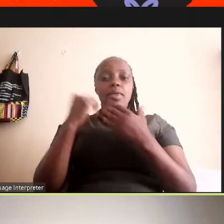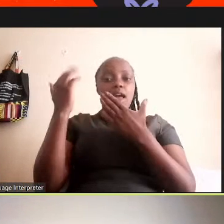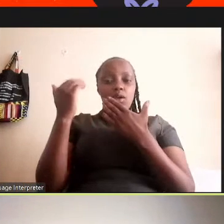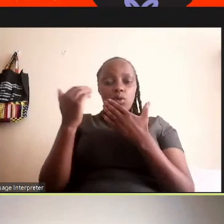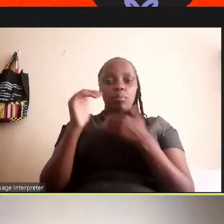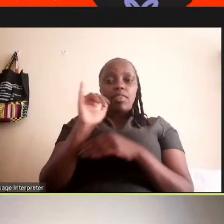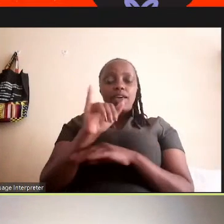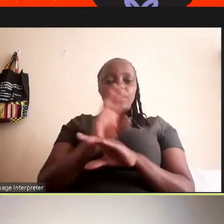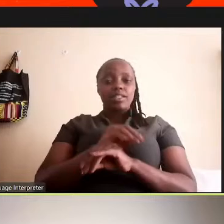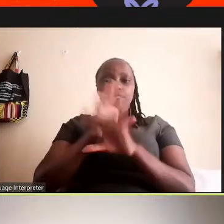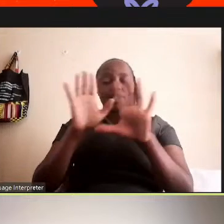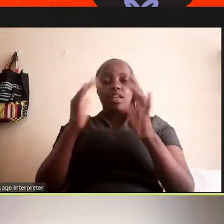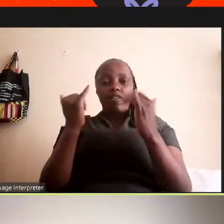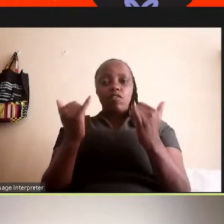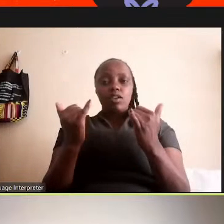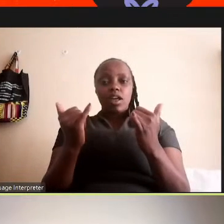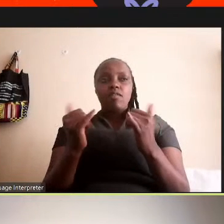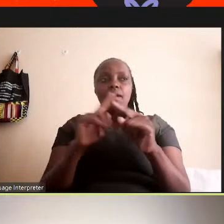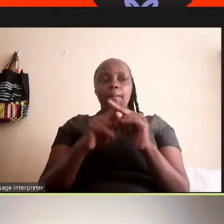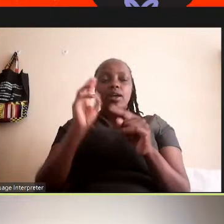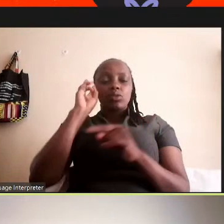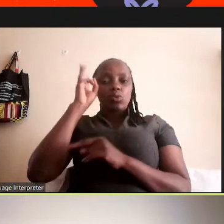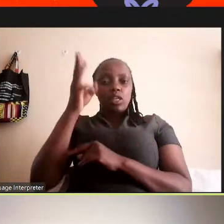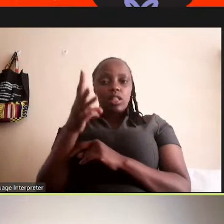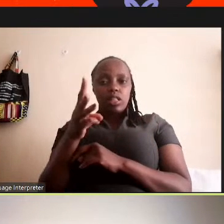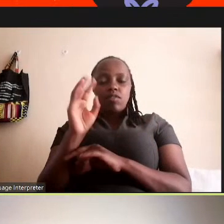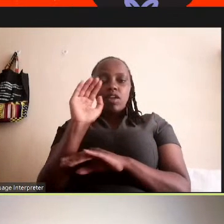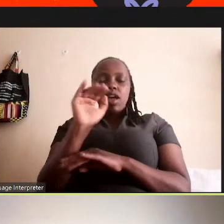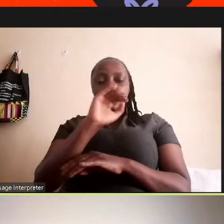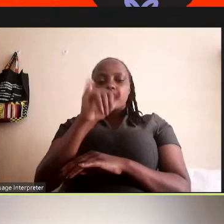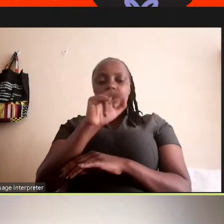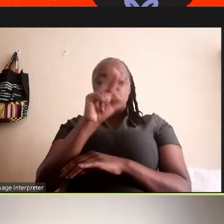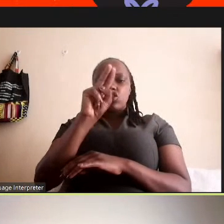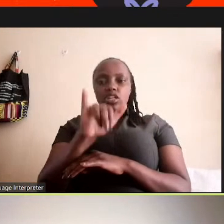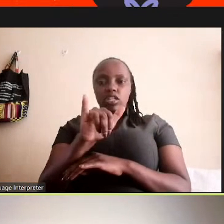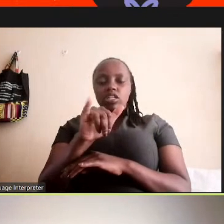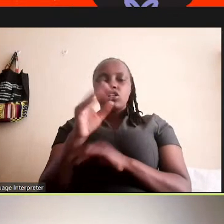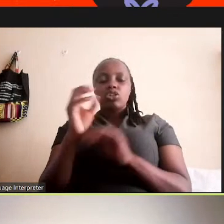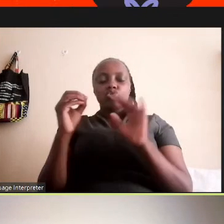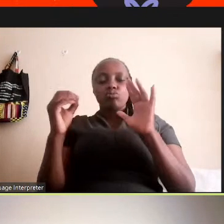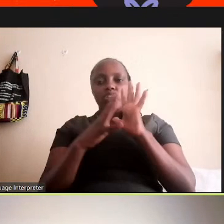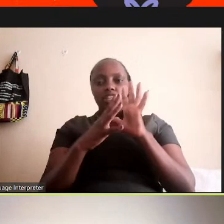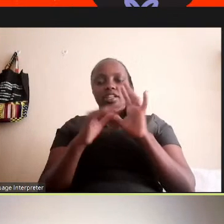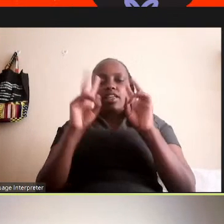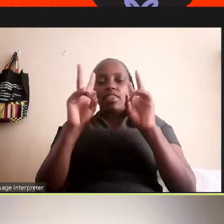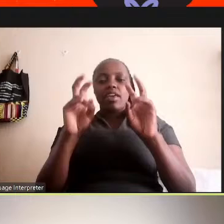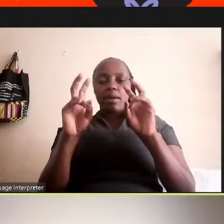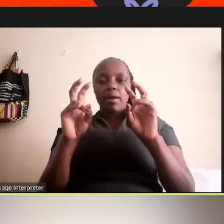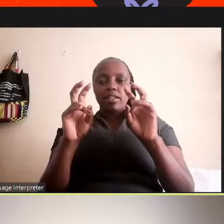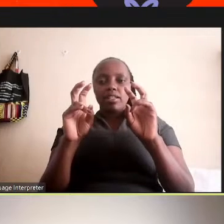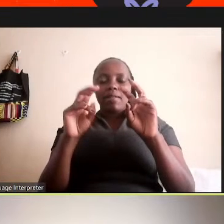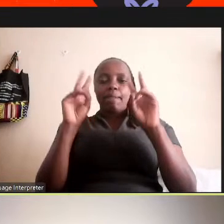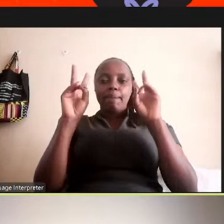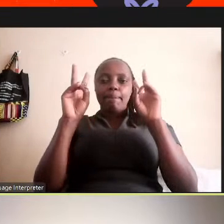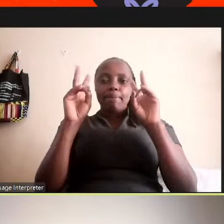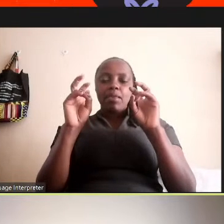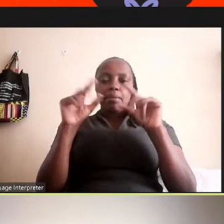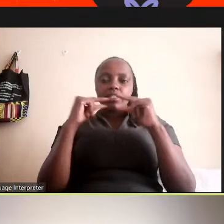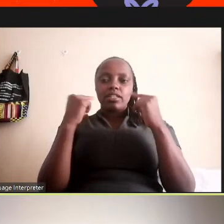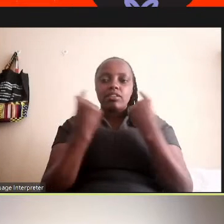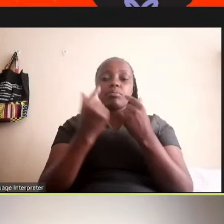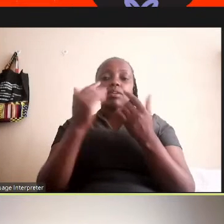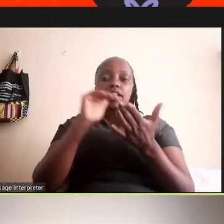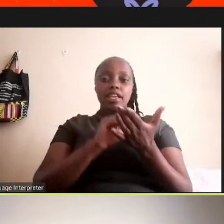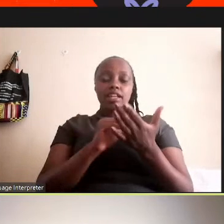it's clear for now, but I'm going to ask Jenny to just project the thematic groups once again